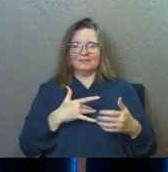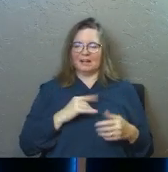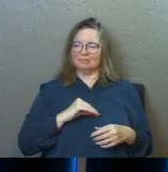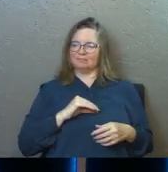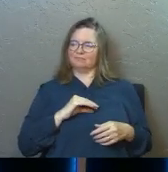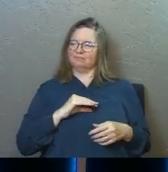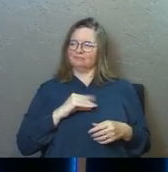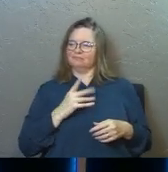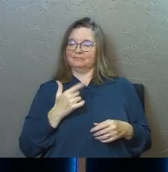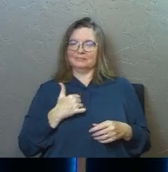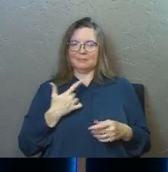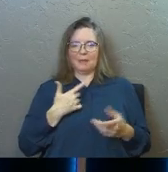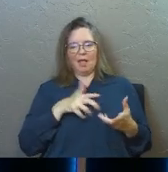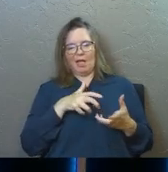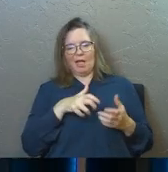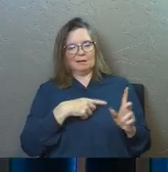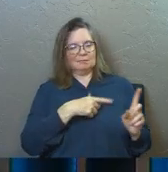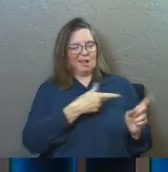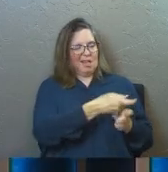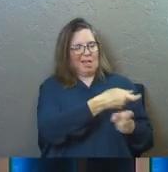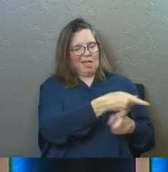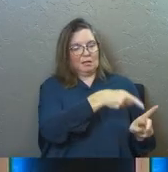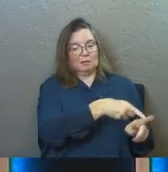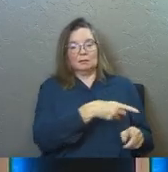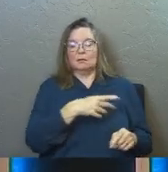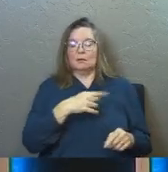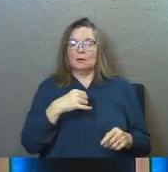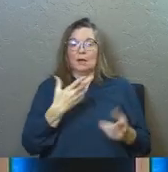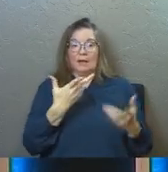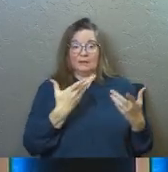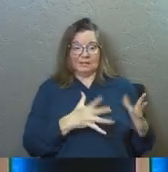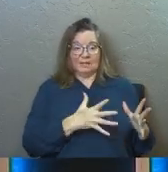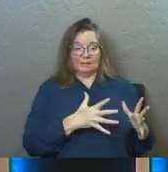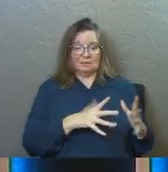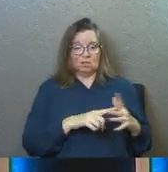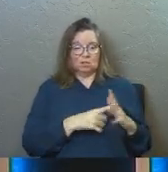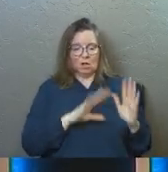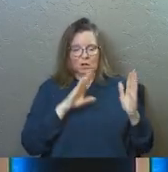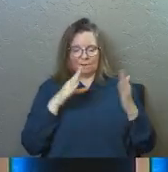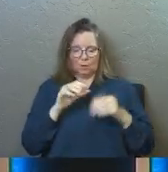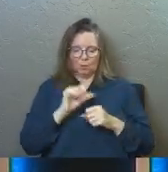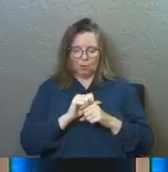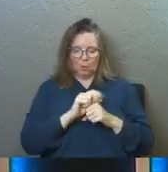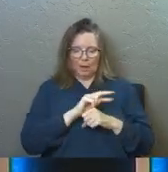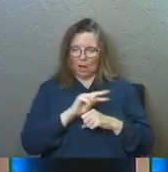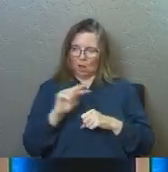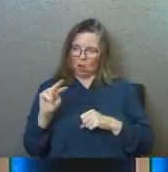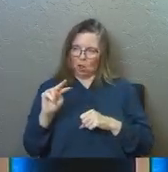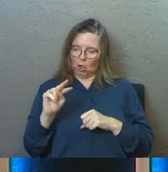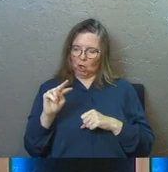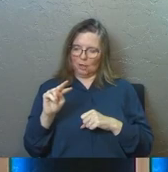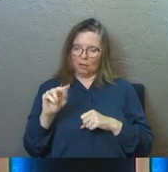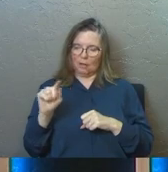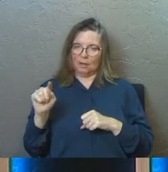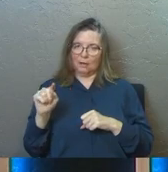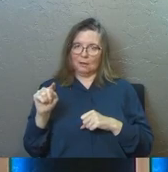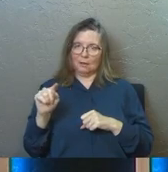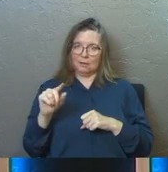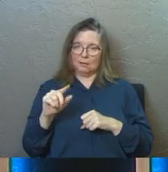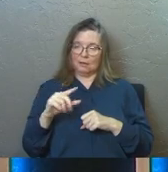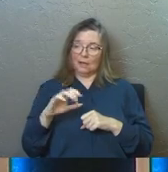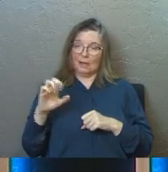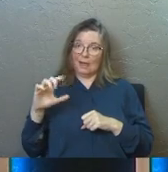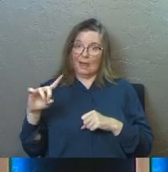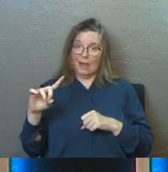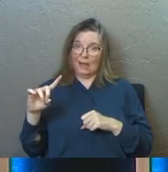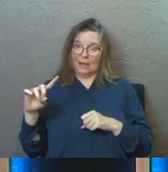good, because getting people to laugh, having a good time. And I get done doing that, start to focus on some work, and I look over to my